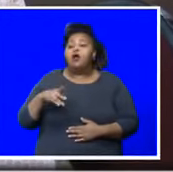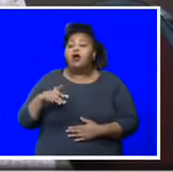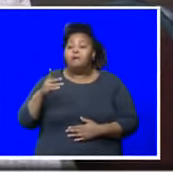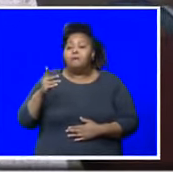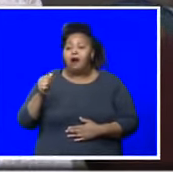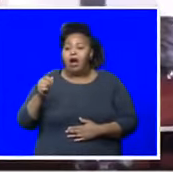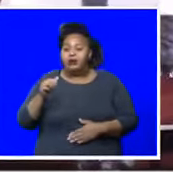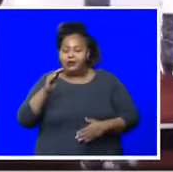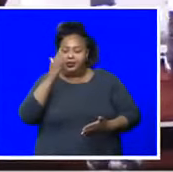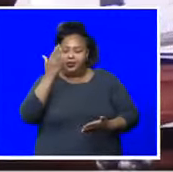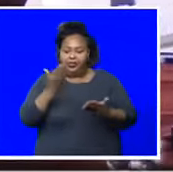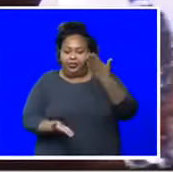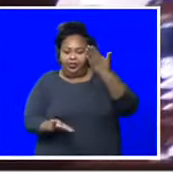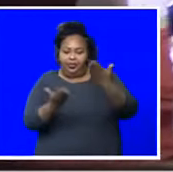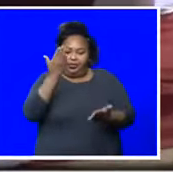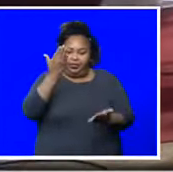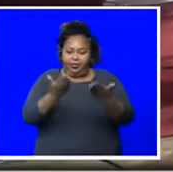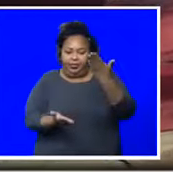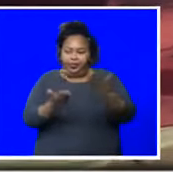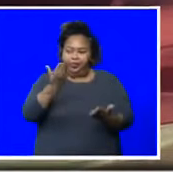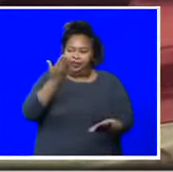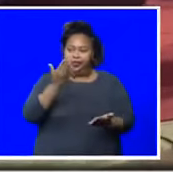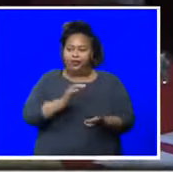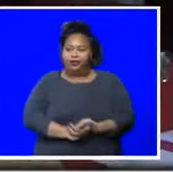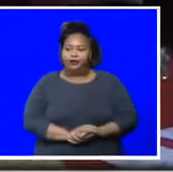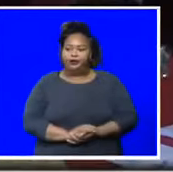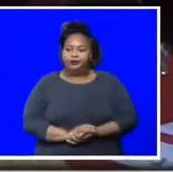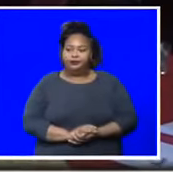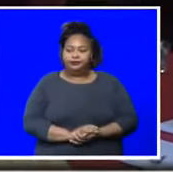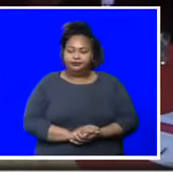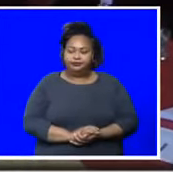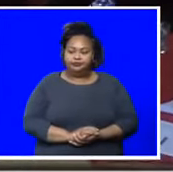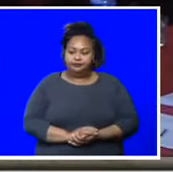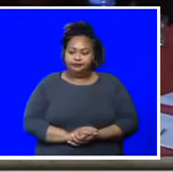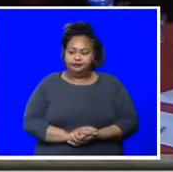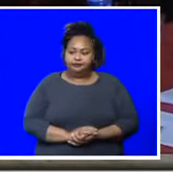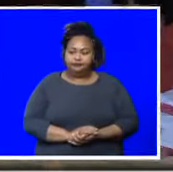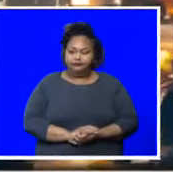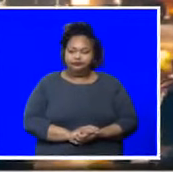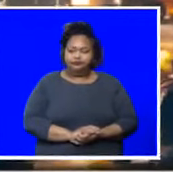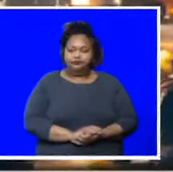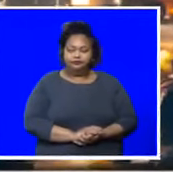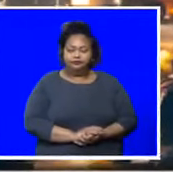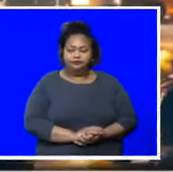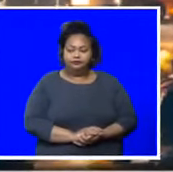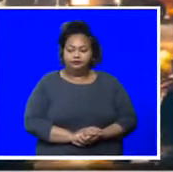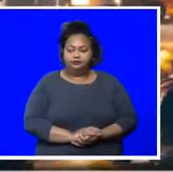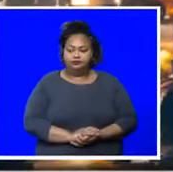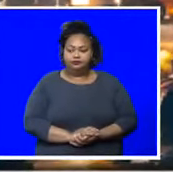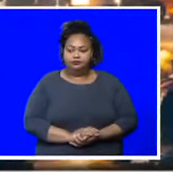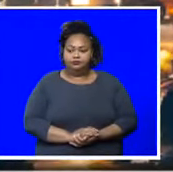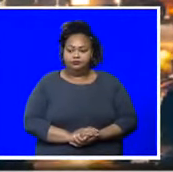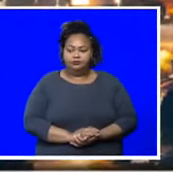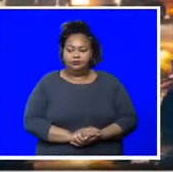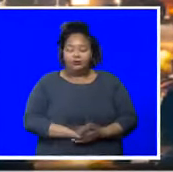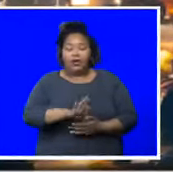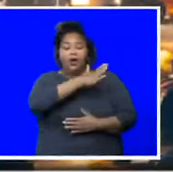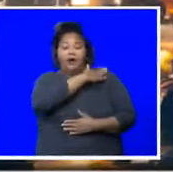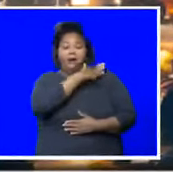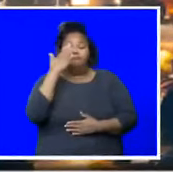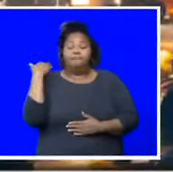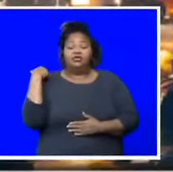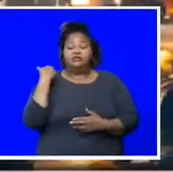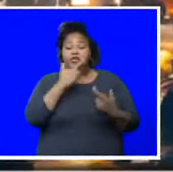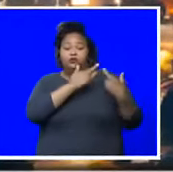Etindzabeni ngimgiyani Msibi ngina Sanziso Mlambo ehotela lasesibane ezulwini. Induna elitiko lethu